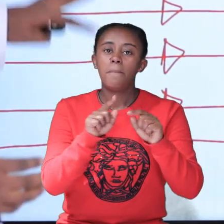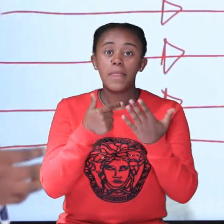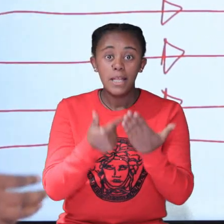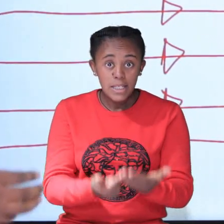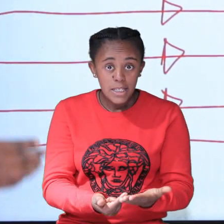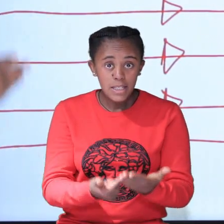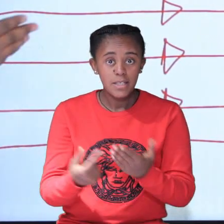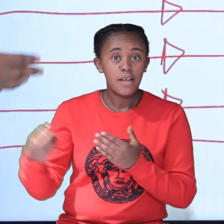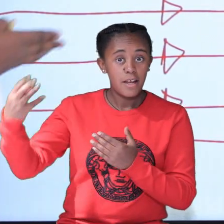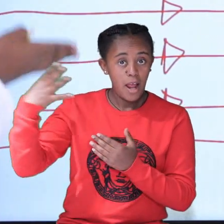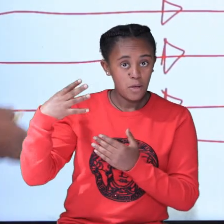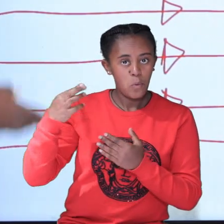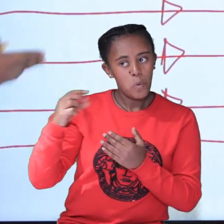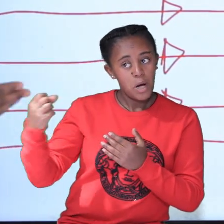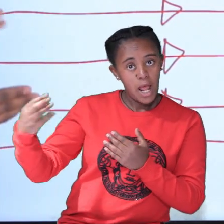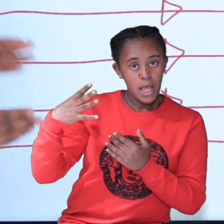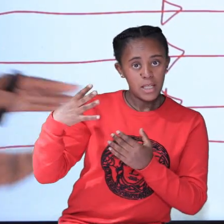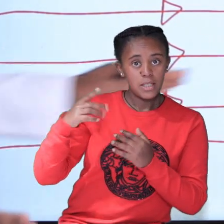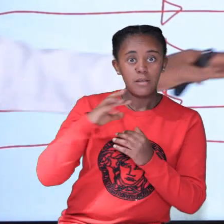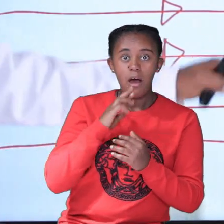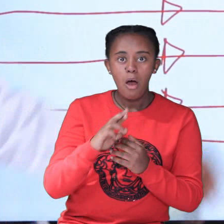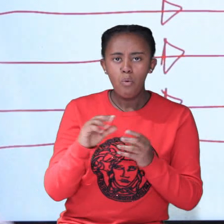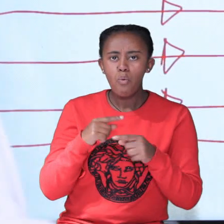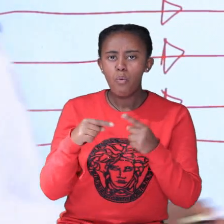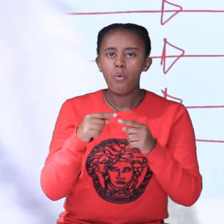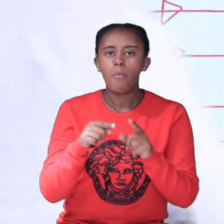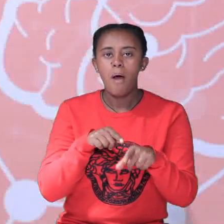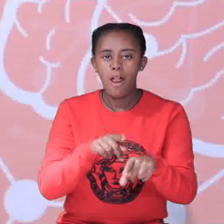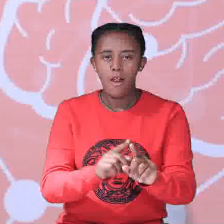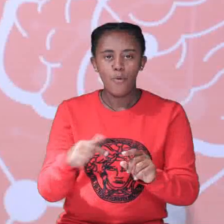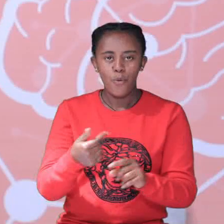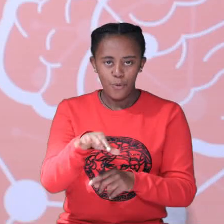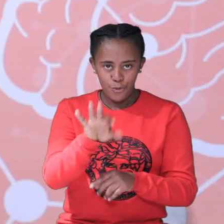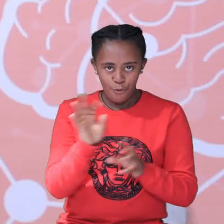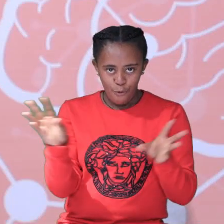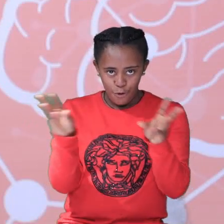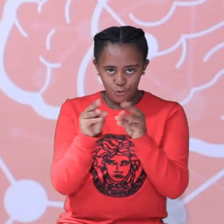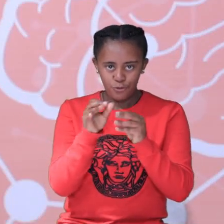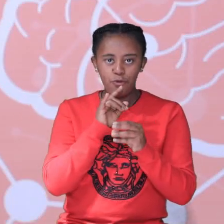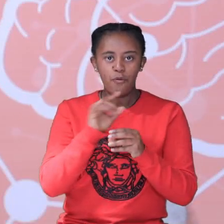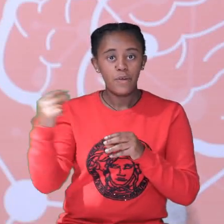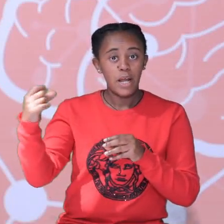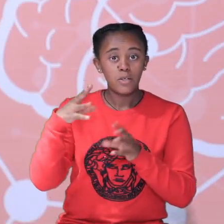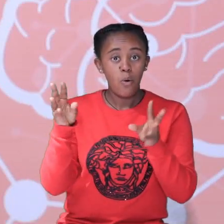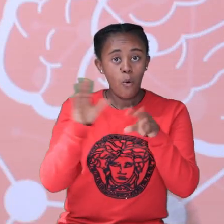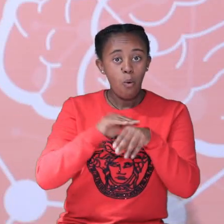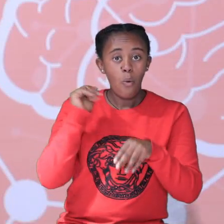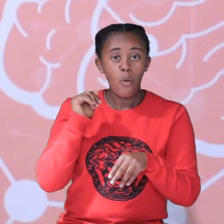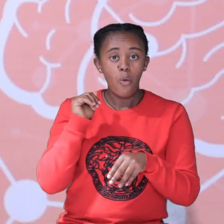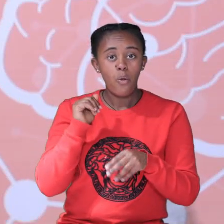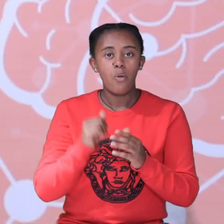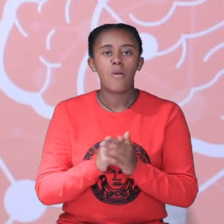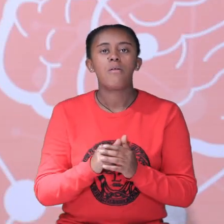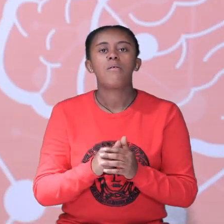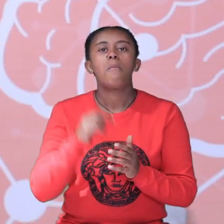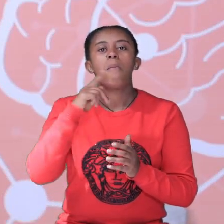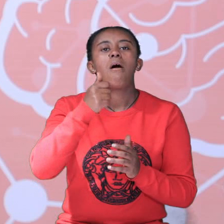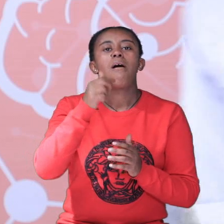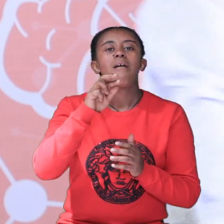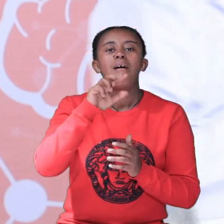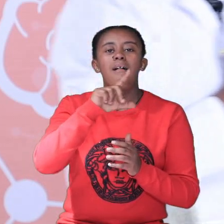These rays goes parallel each other. Then we call the collection of the rays is called parallel beam